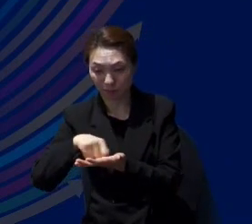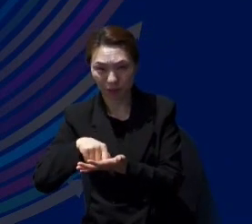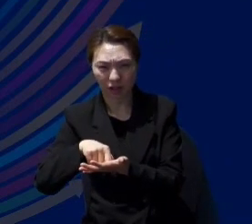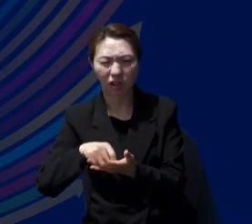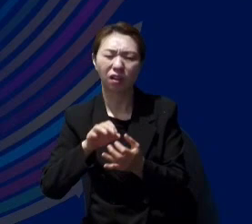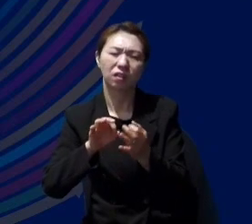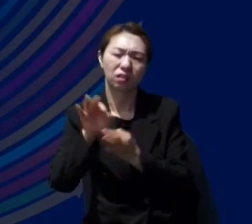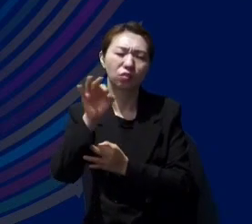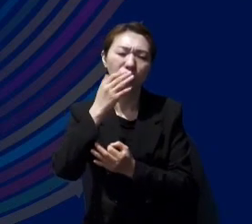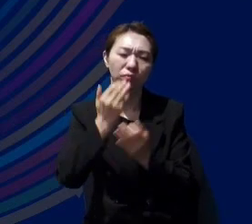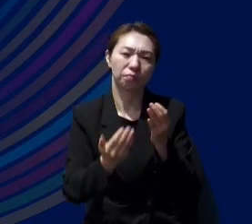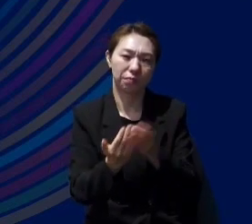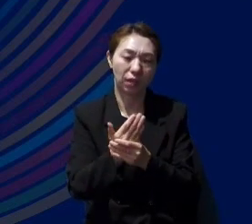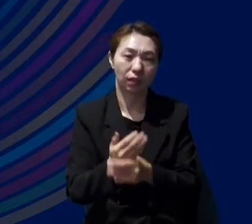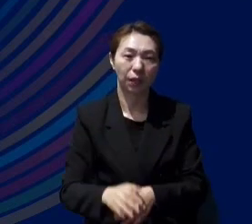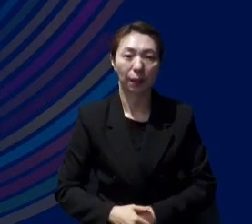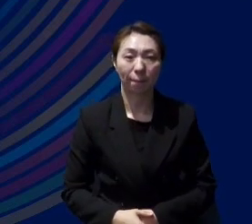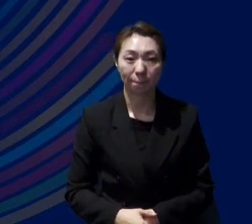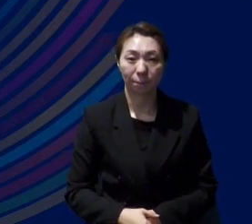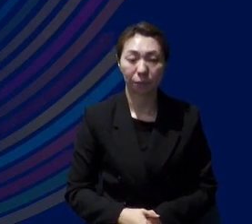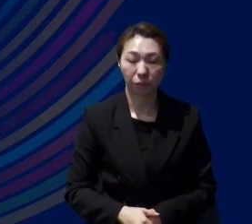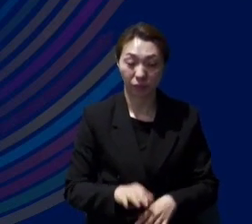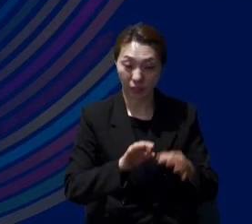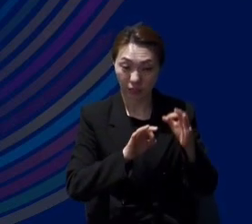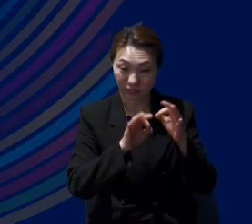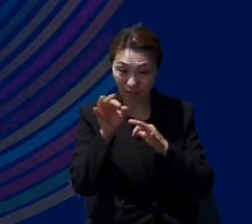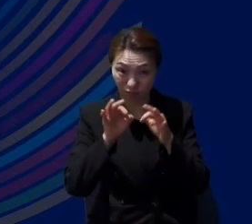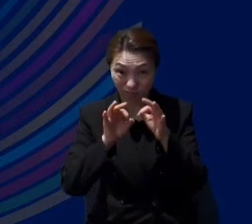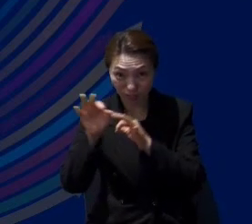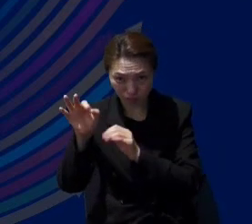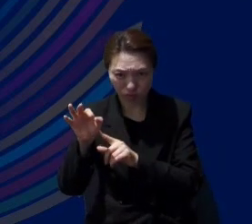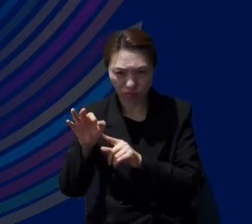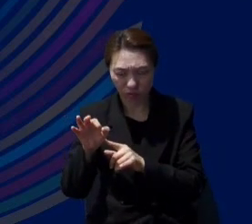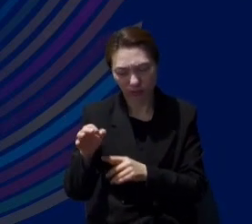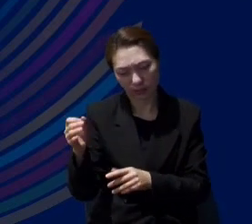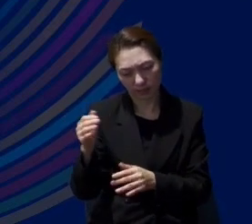publication are a mechanism for correcting for that disconnect.